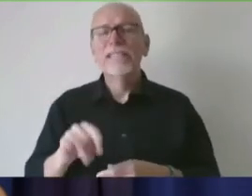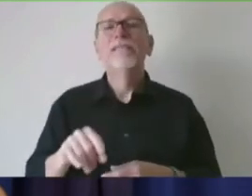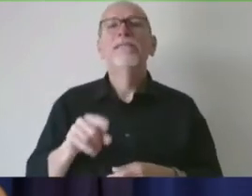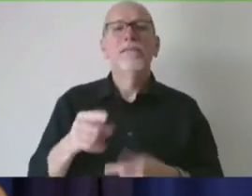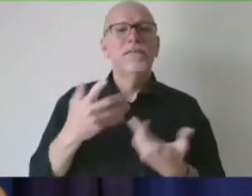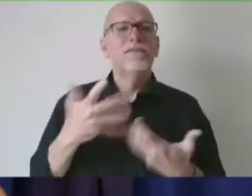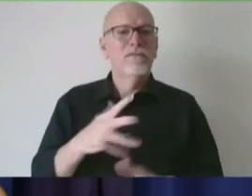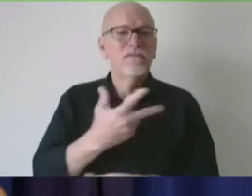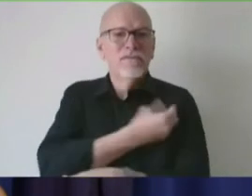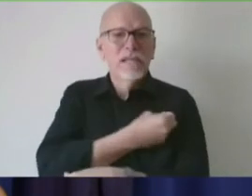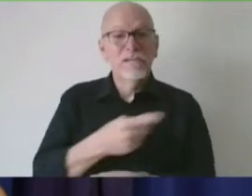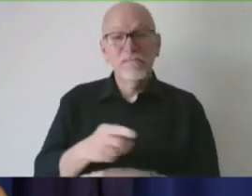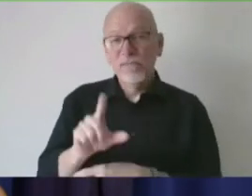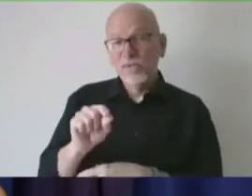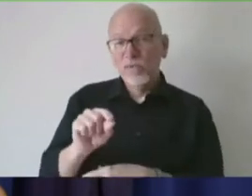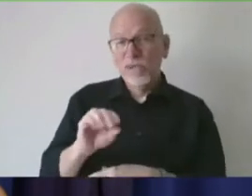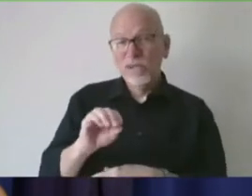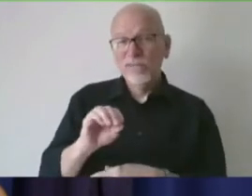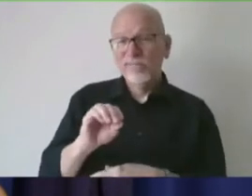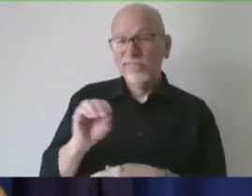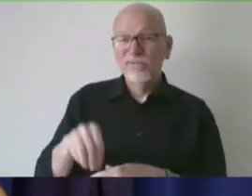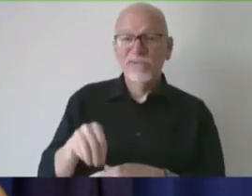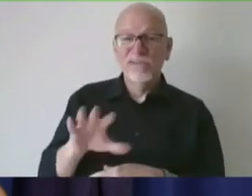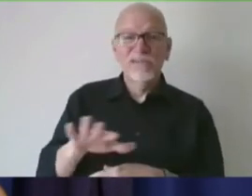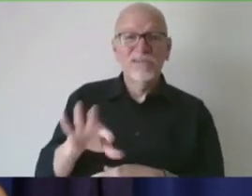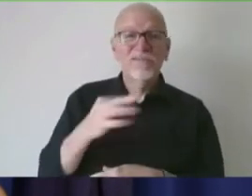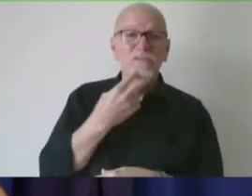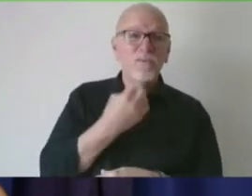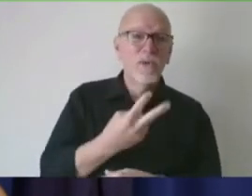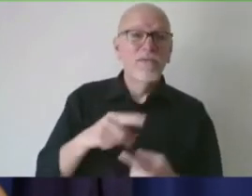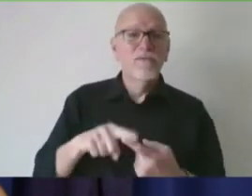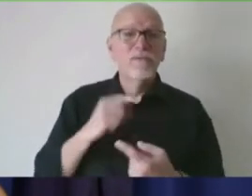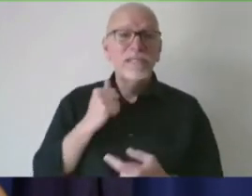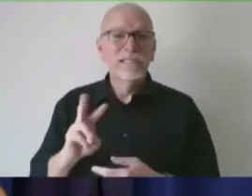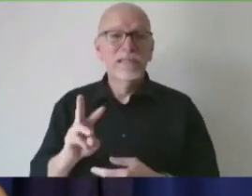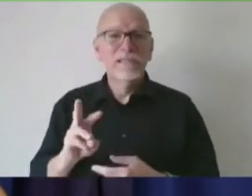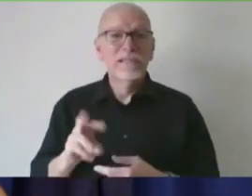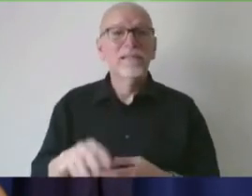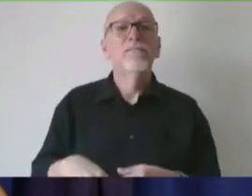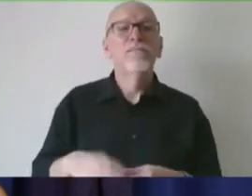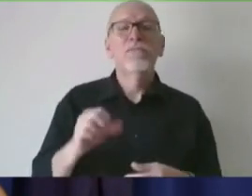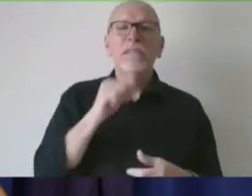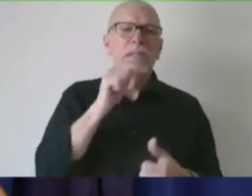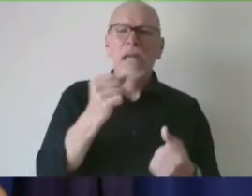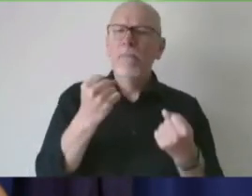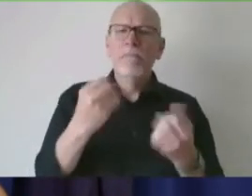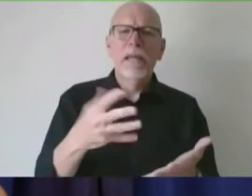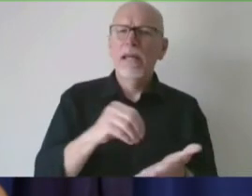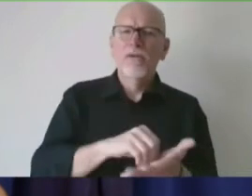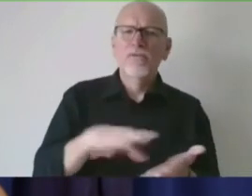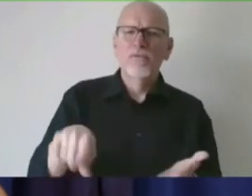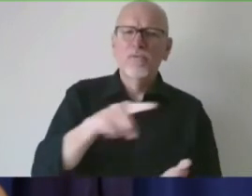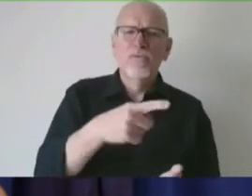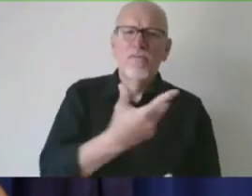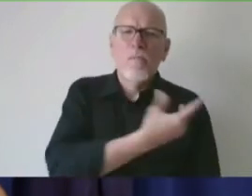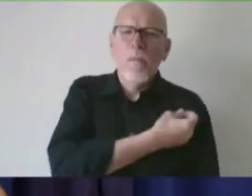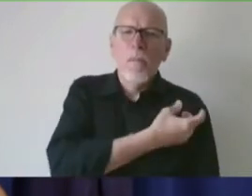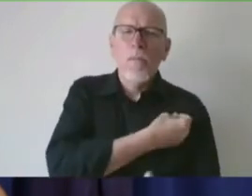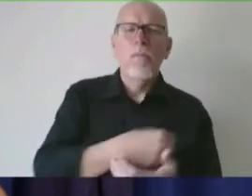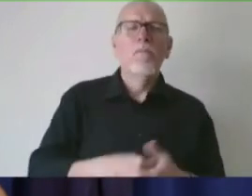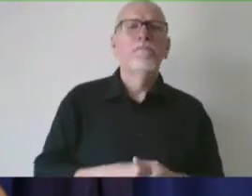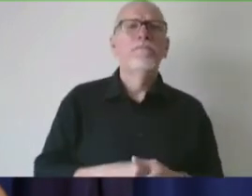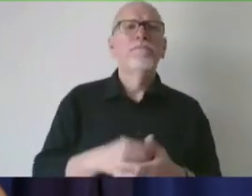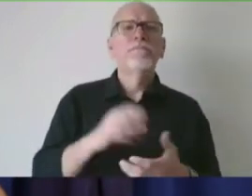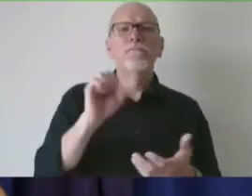vaccinated, and about 20-some percentage of the 12 to 16-year-olds. So we don't have very many students that are vaccinated. And